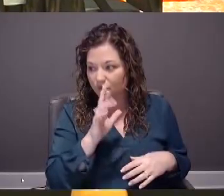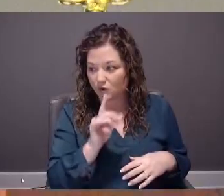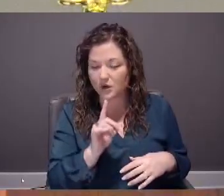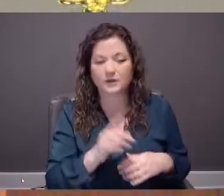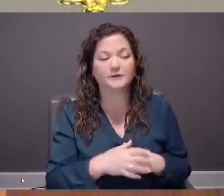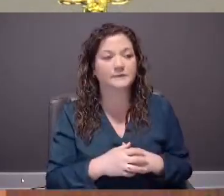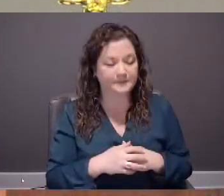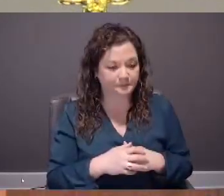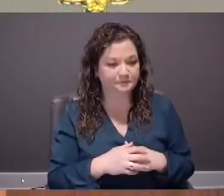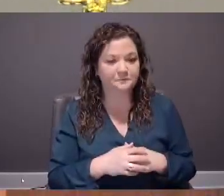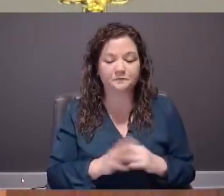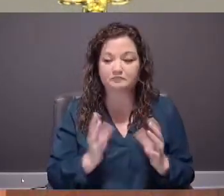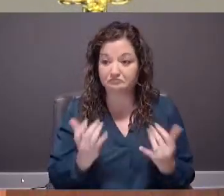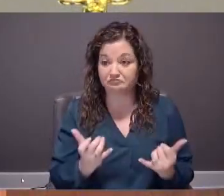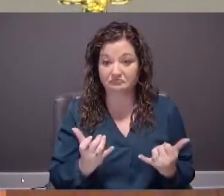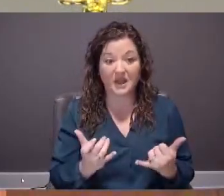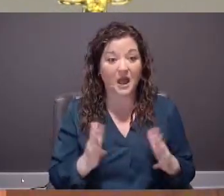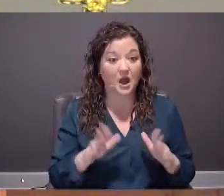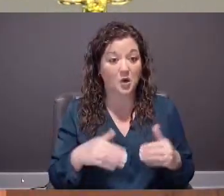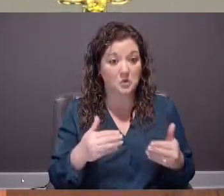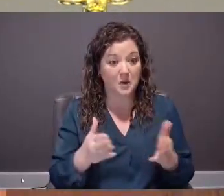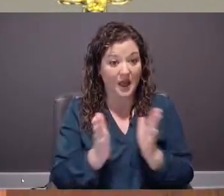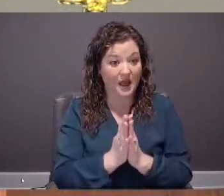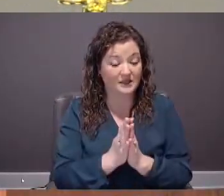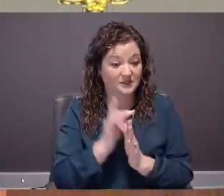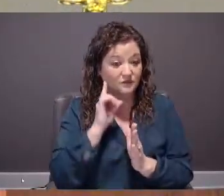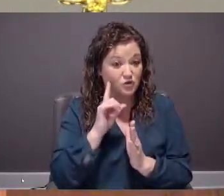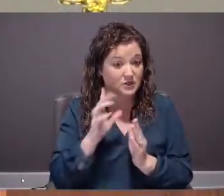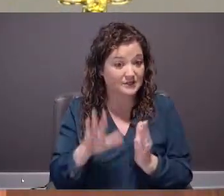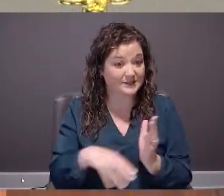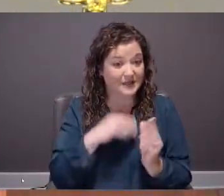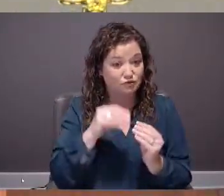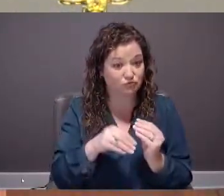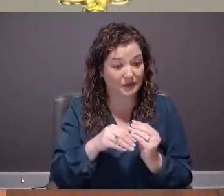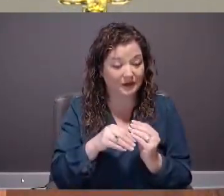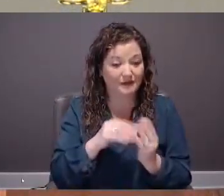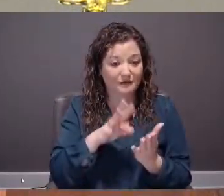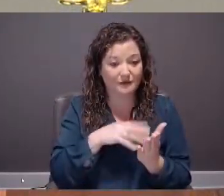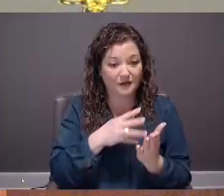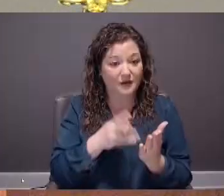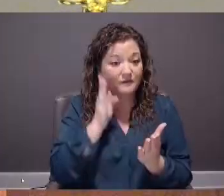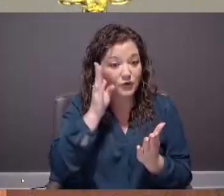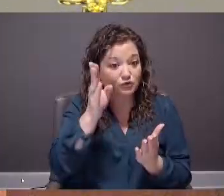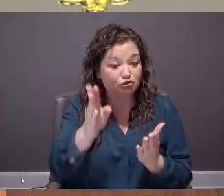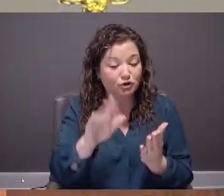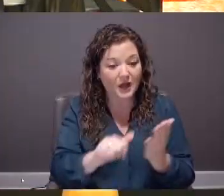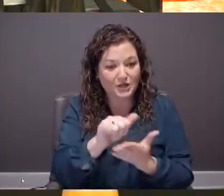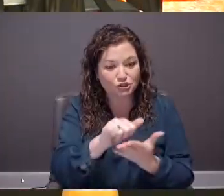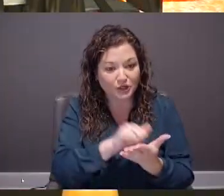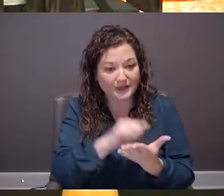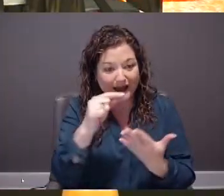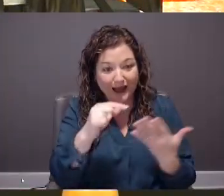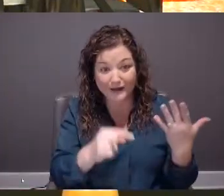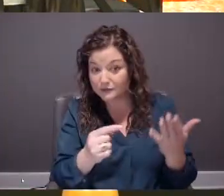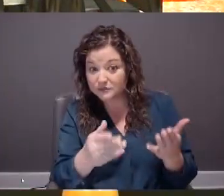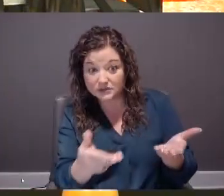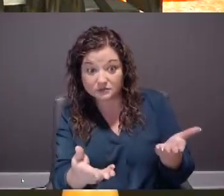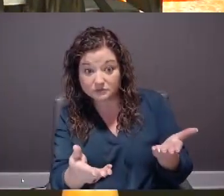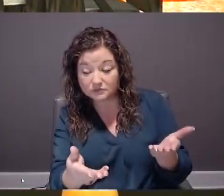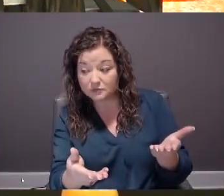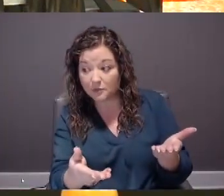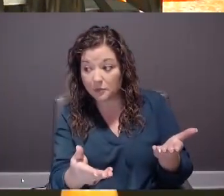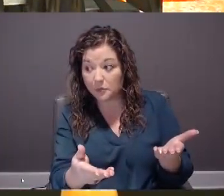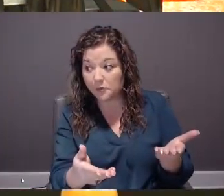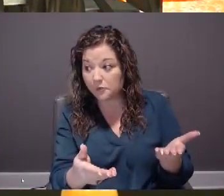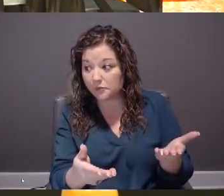where we ask for requests for scheduling of future agenda items. Mm-hmm. Are there any requests for future agenda items? I don't have any requests